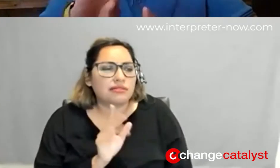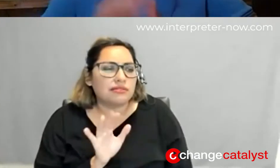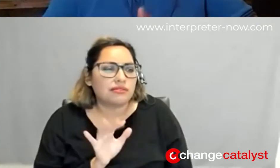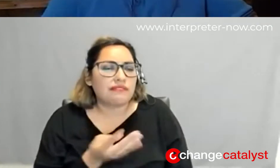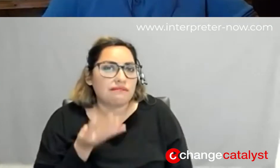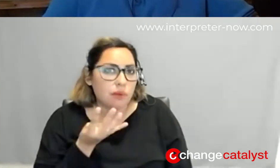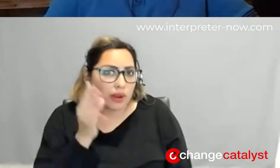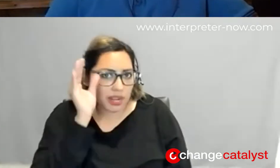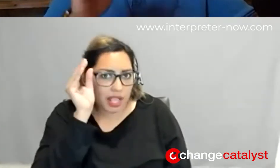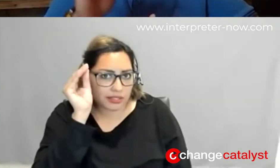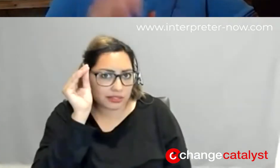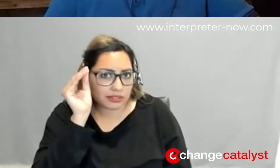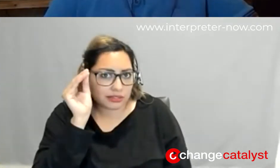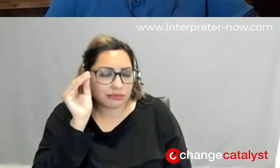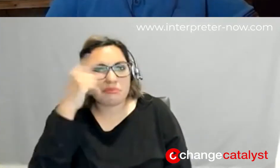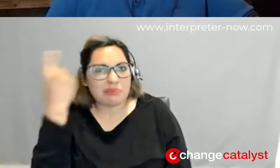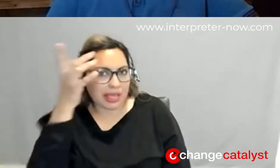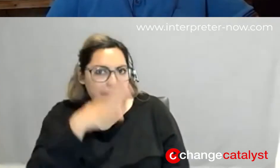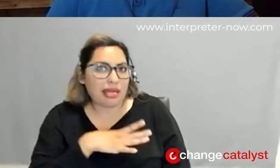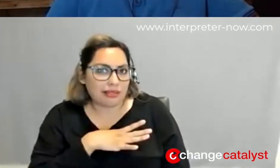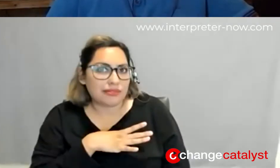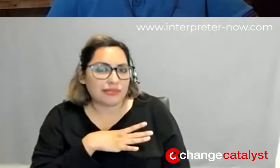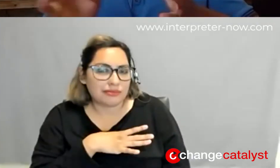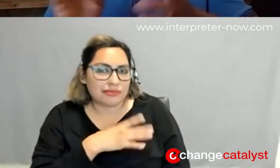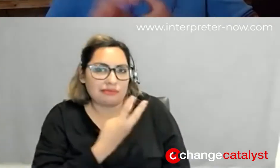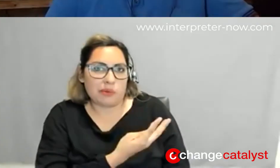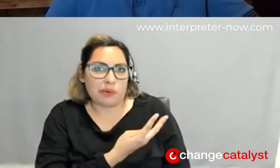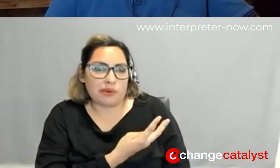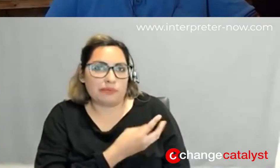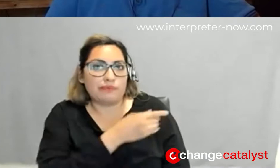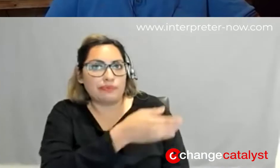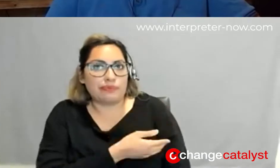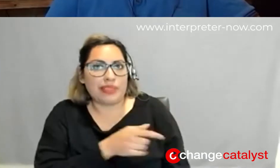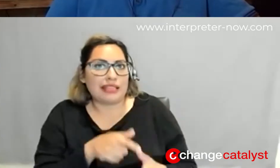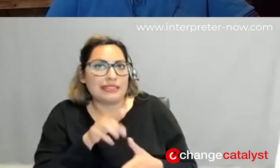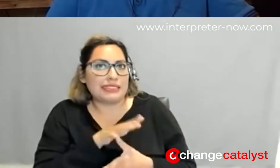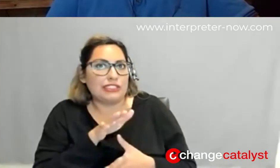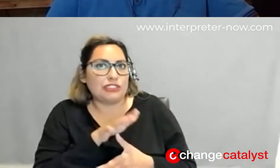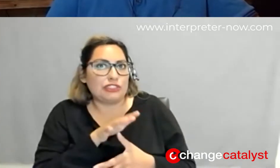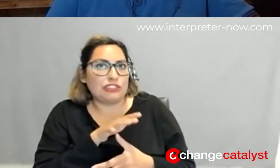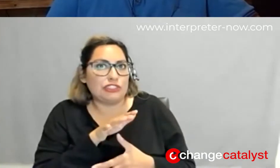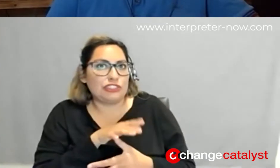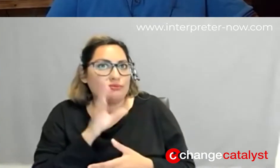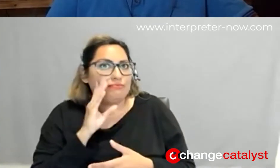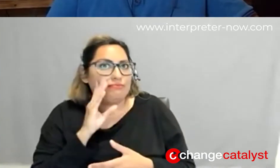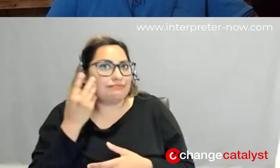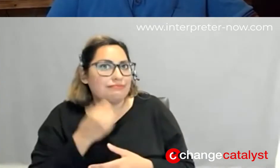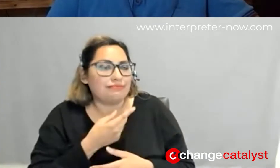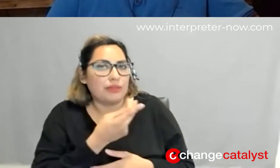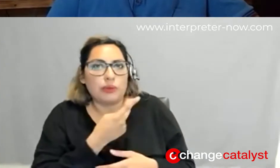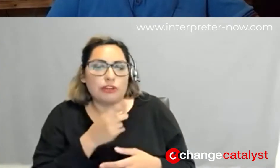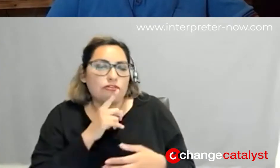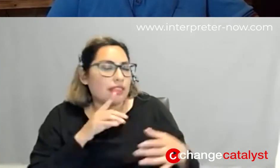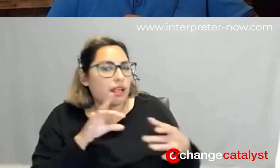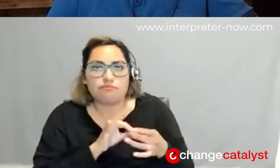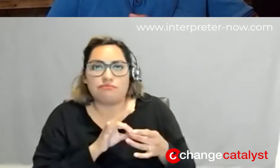4 guys, Black males, brought in senior, and we're all connected,